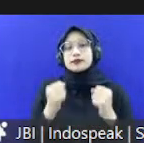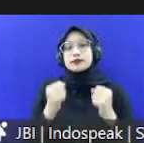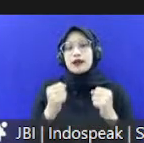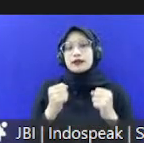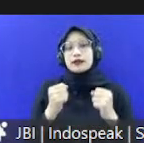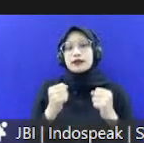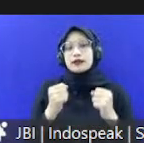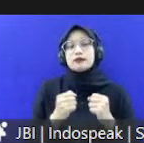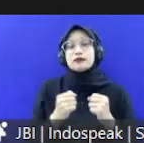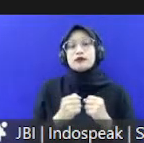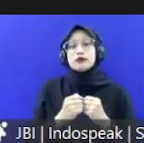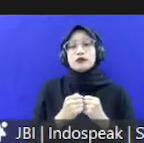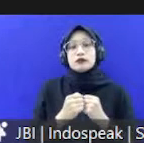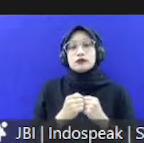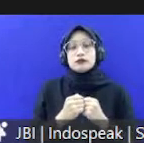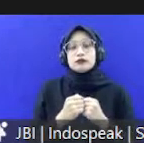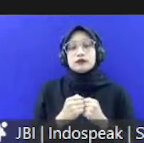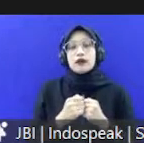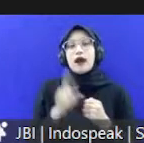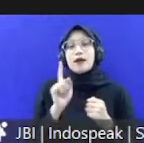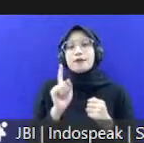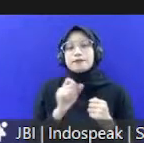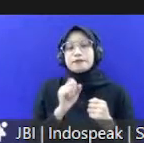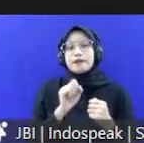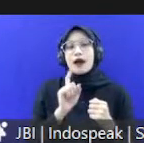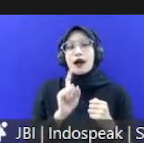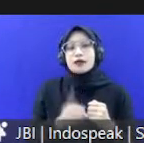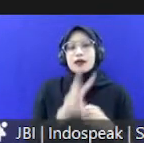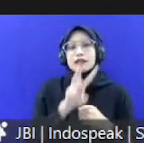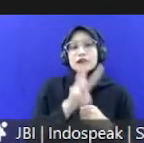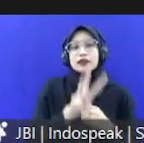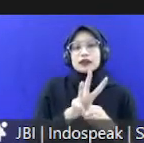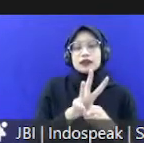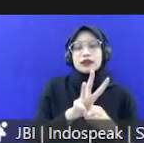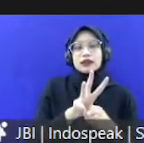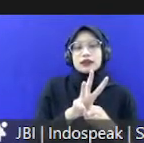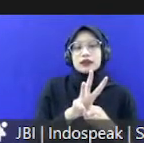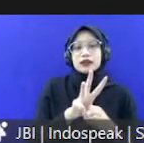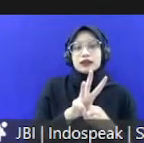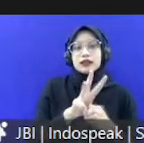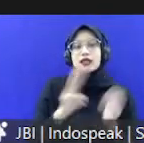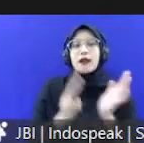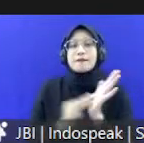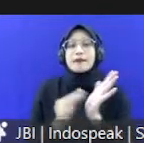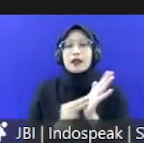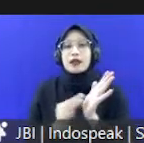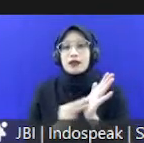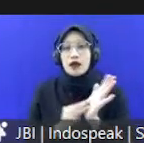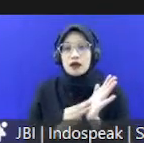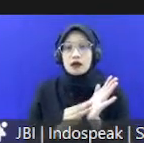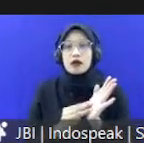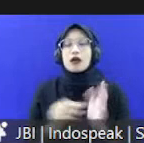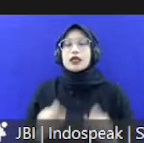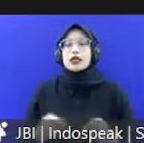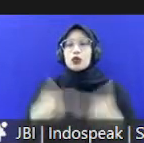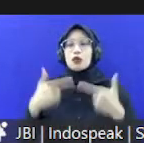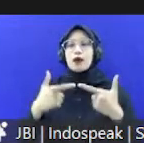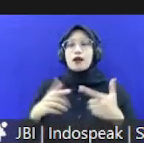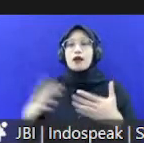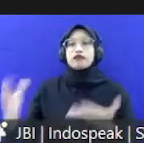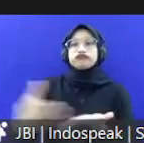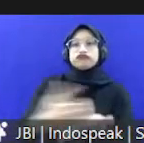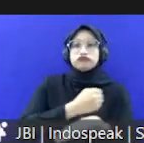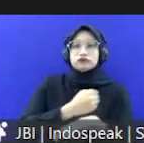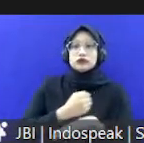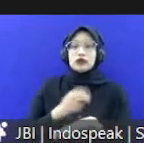that 3 billion people must be saved, the lives of 3 billion people must be saved